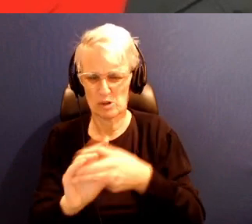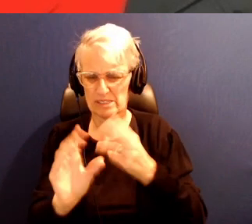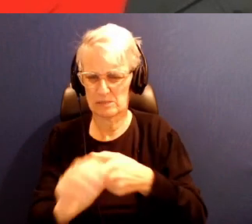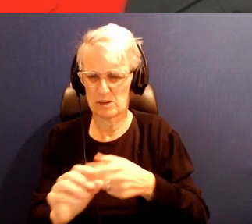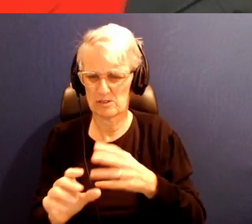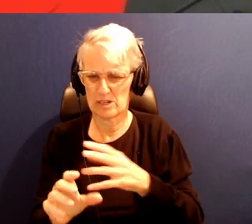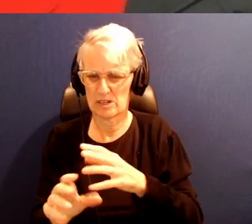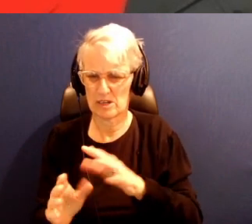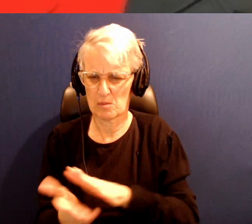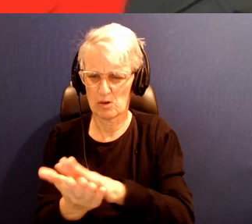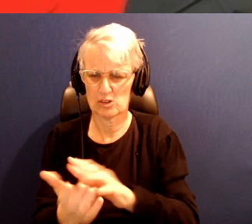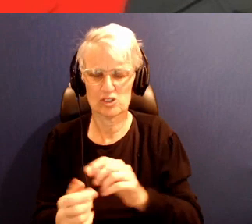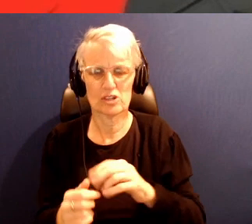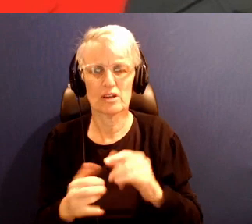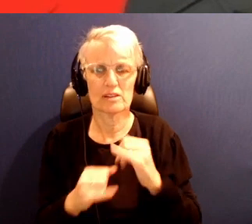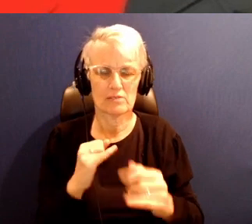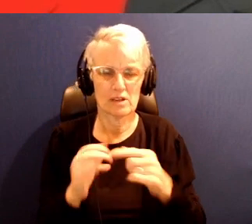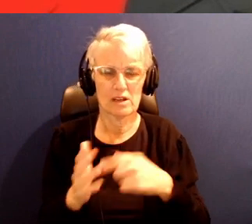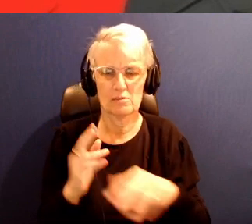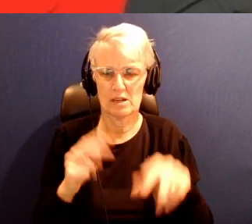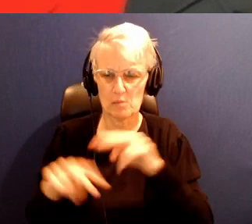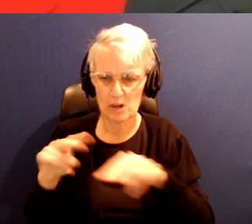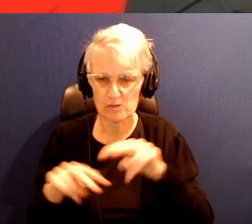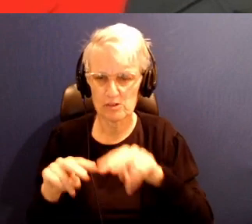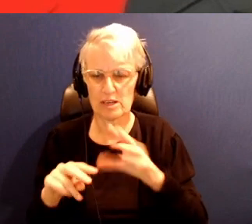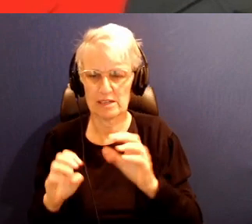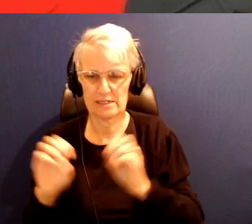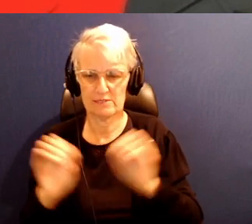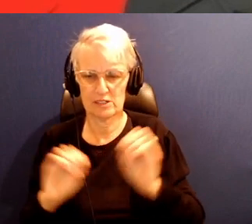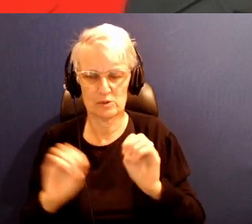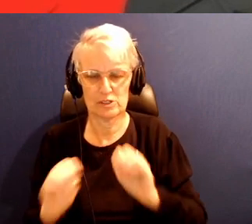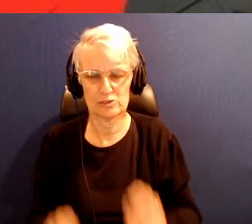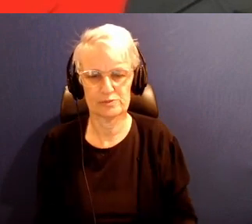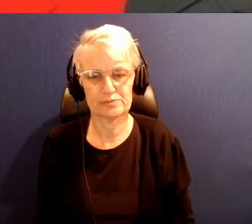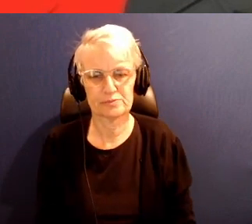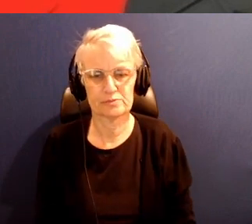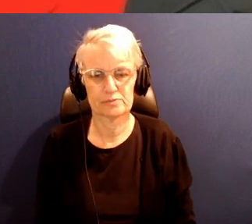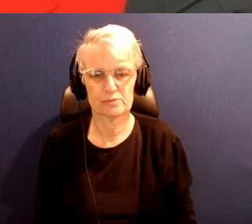participatory approach is, and finally, we'll talk about monitoring and evaluation.